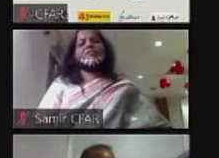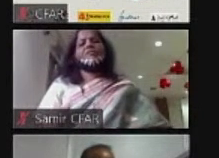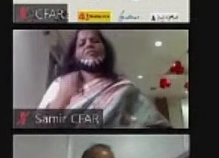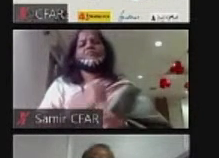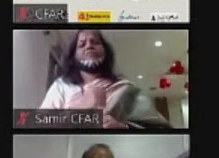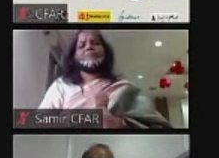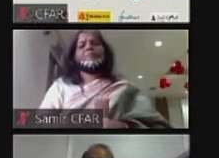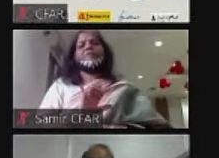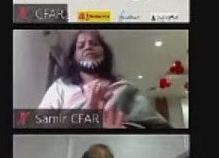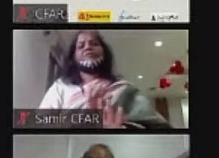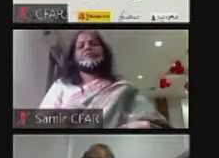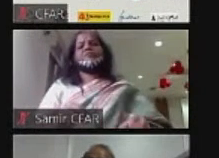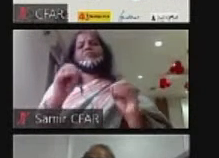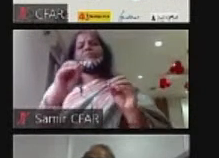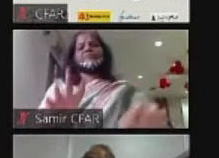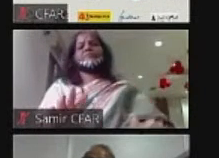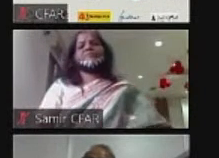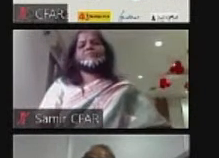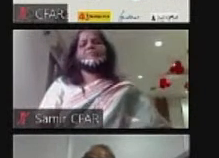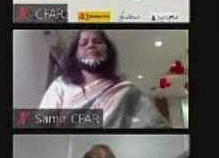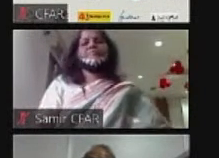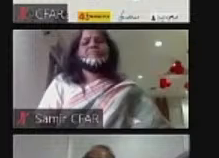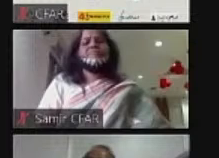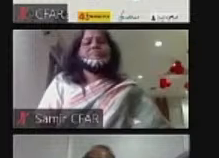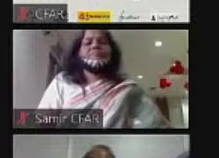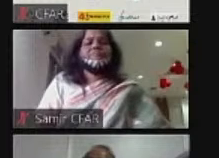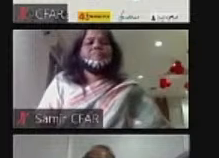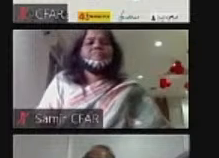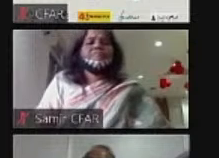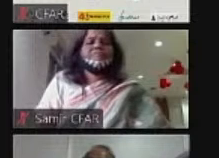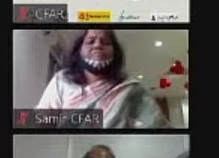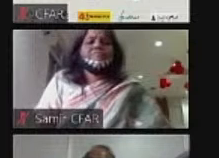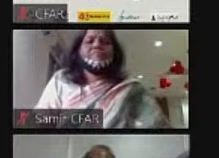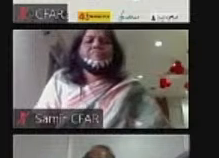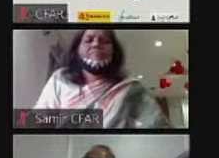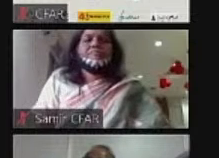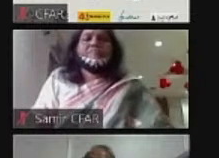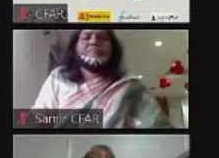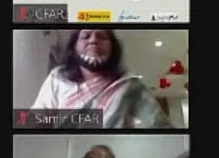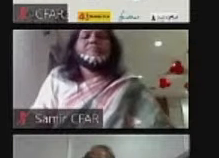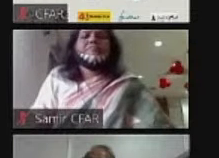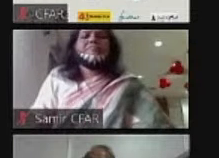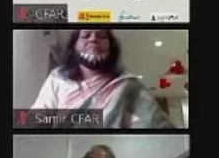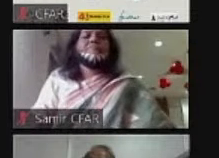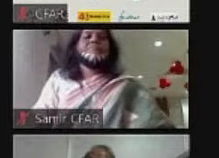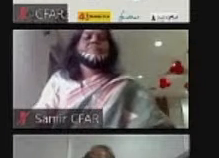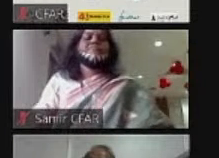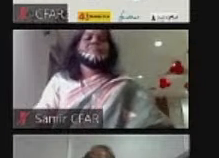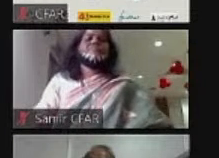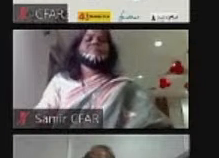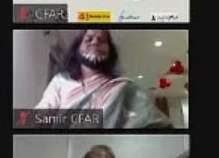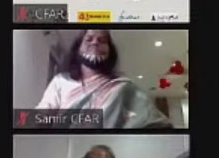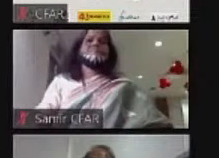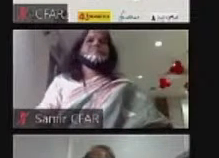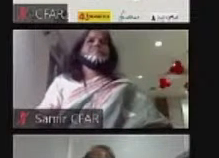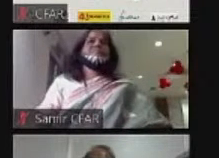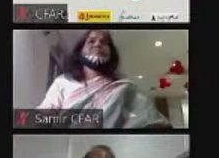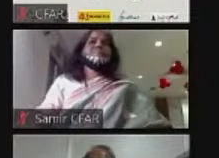And hence, during COVID, it's absolutely essential to provide these remedies. And in the same